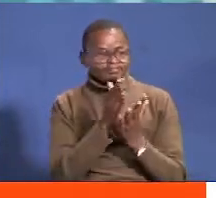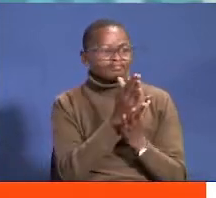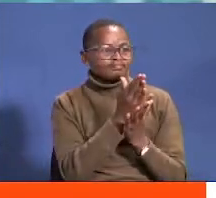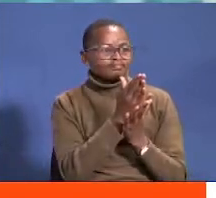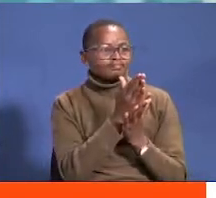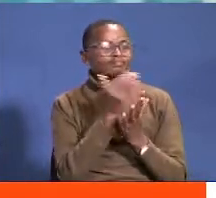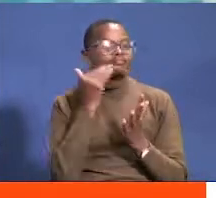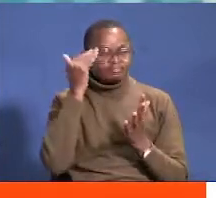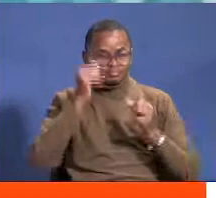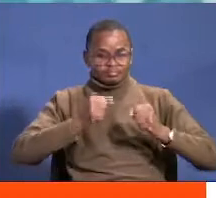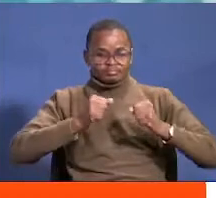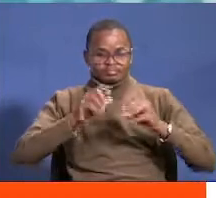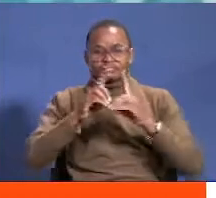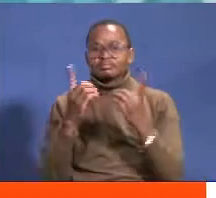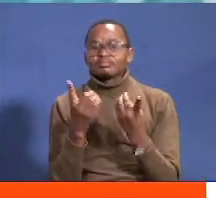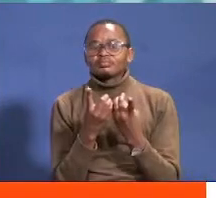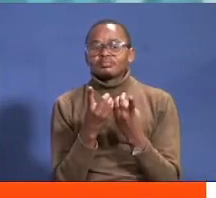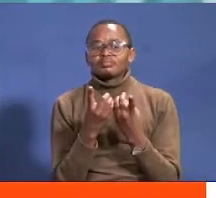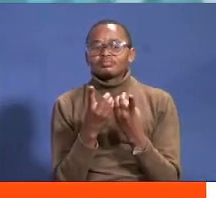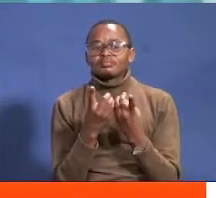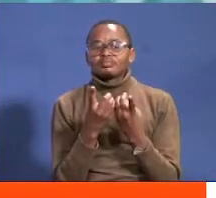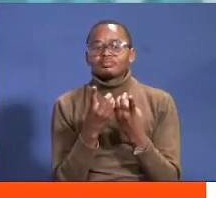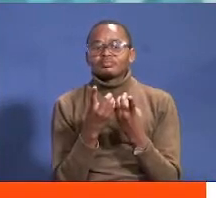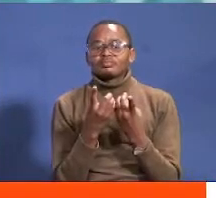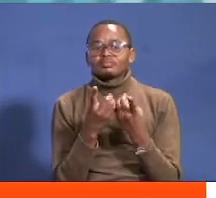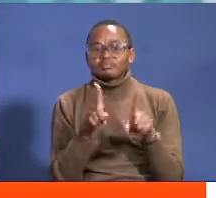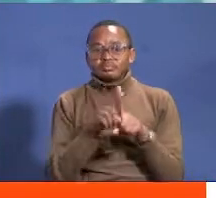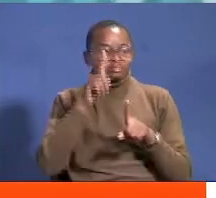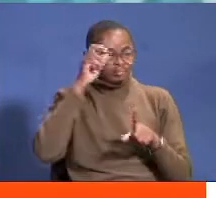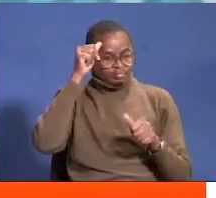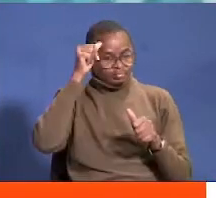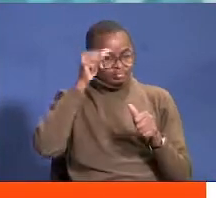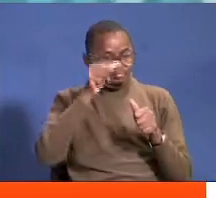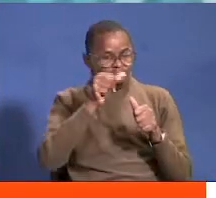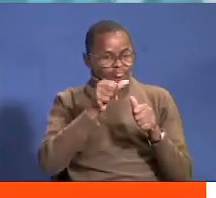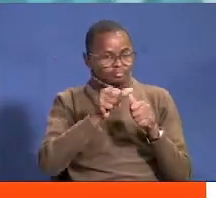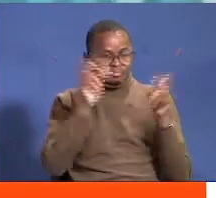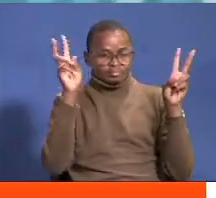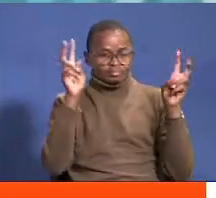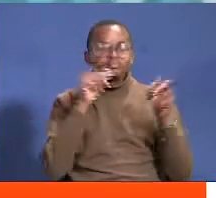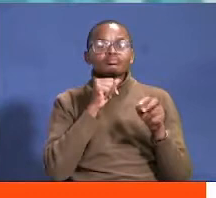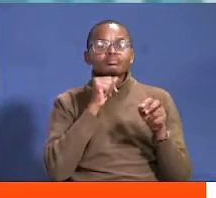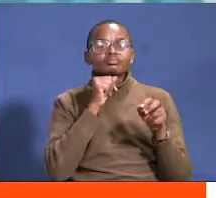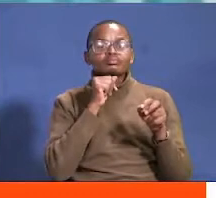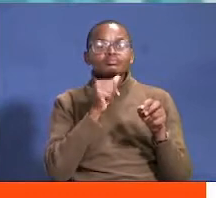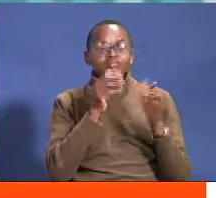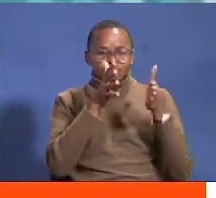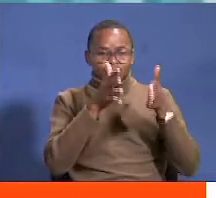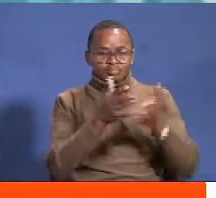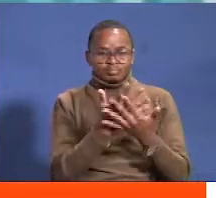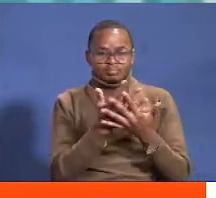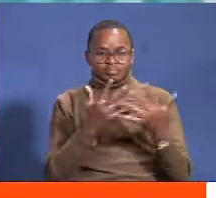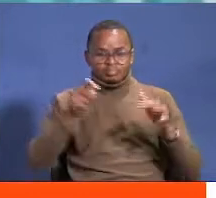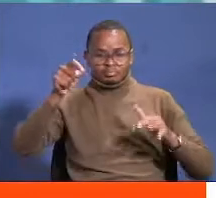the heads, the departmental heads. Yeah. Right. As you remember, again, environmental issues not an individual person goal. This is something